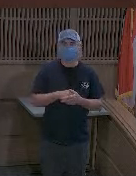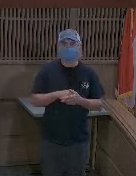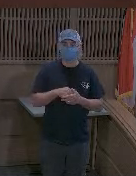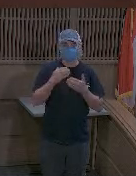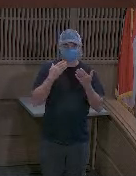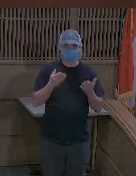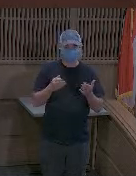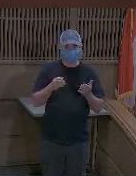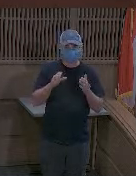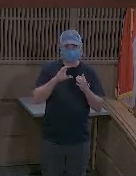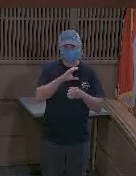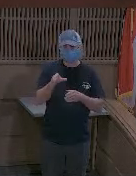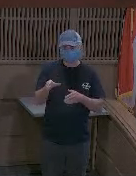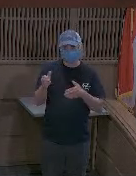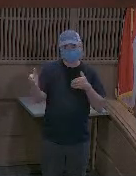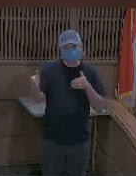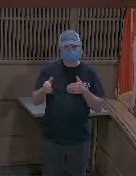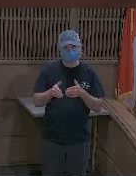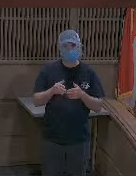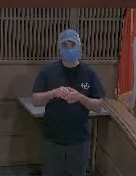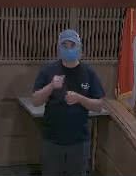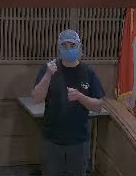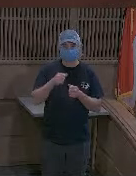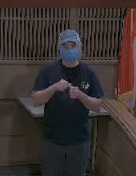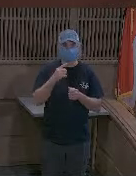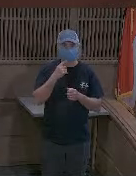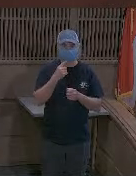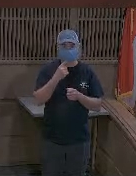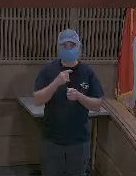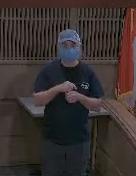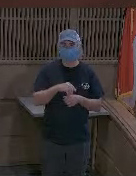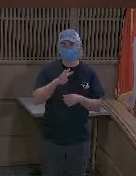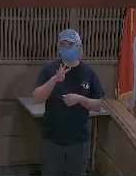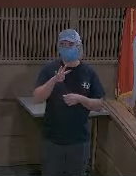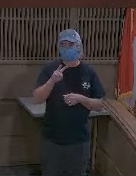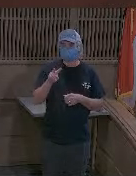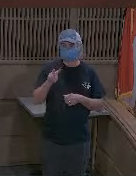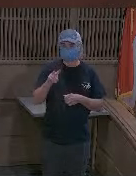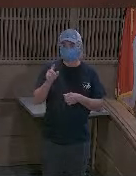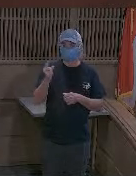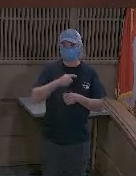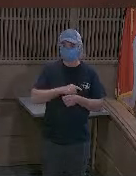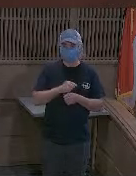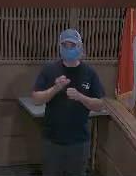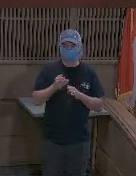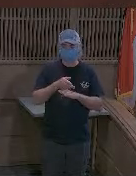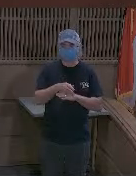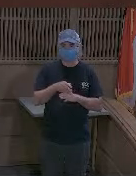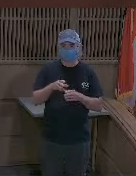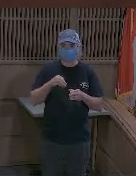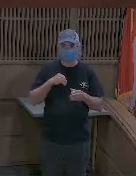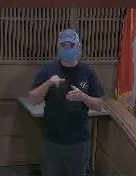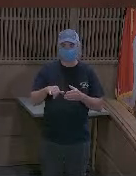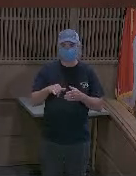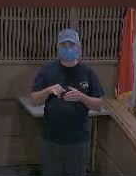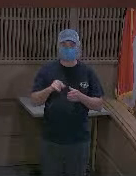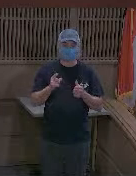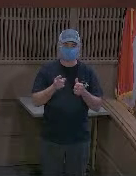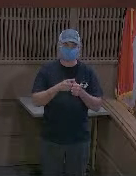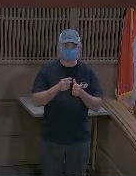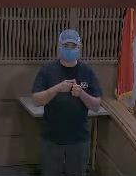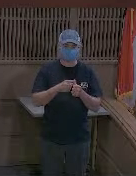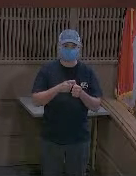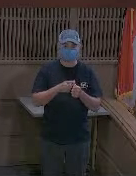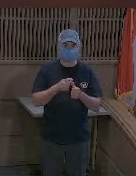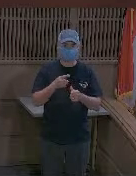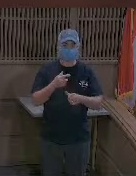corner. Please remember what I was talking about previously, 42 days from the time you take the Pfizer shot